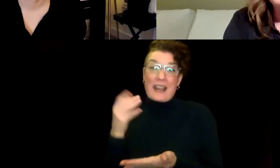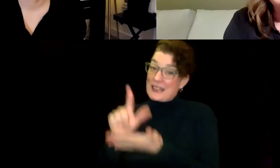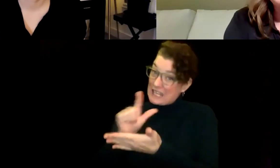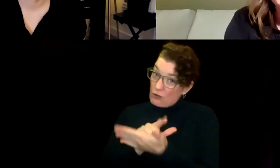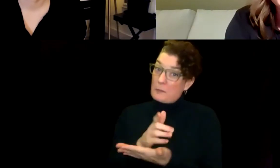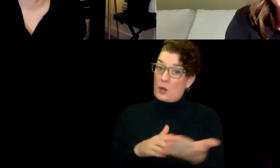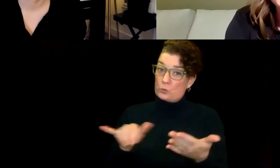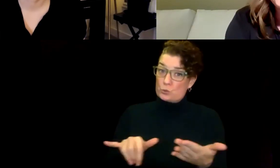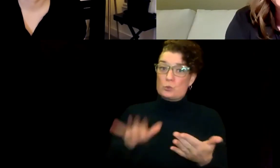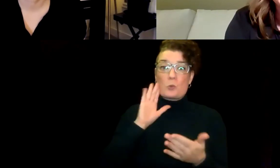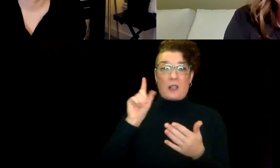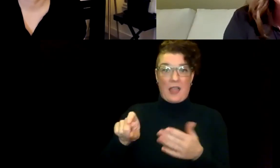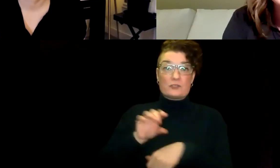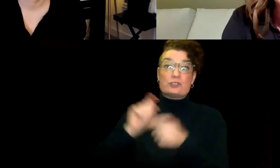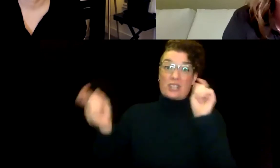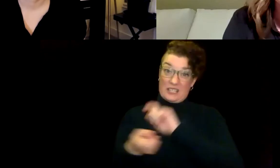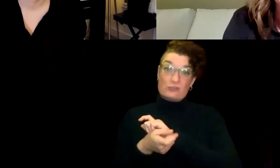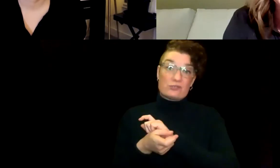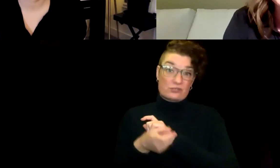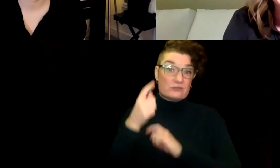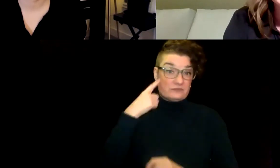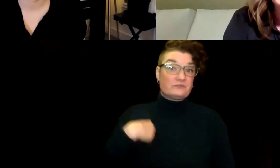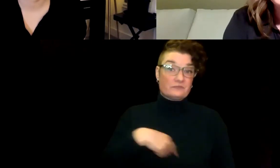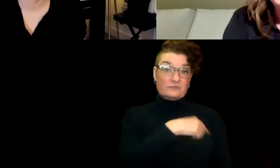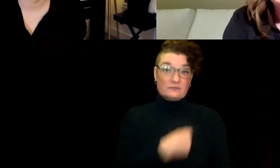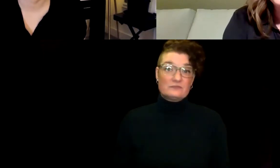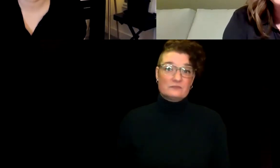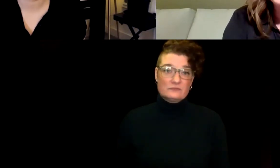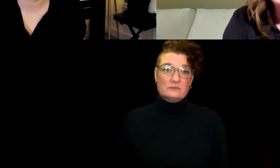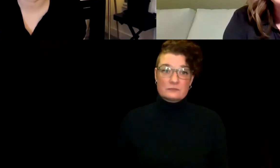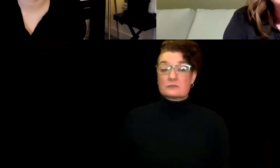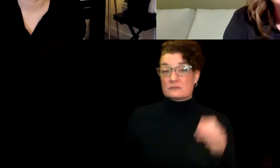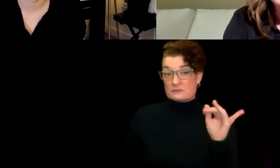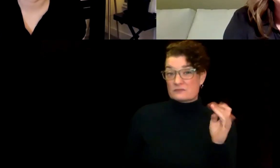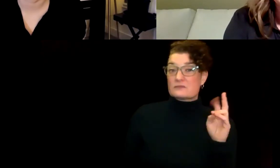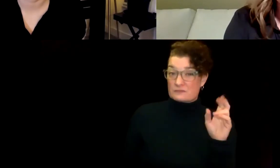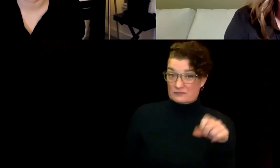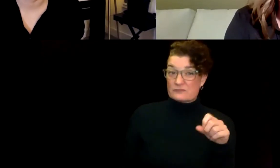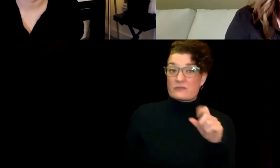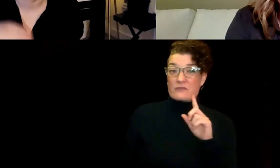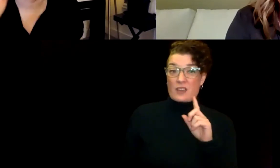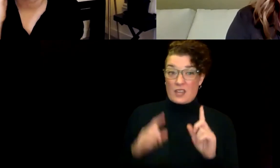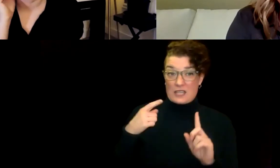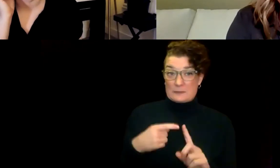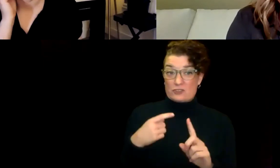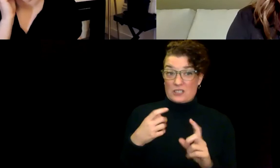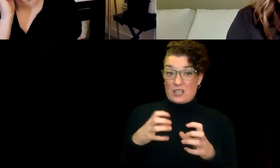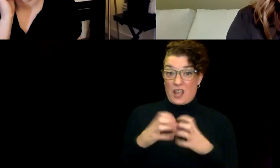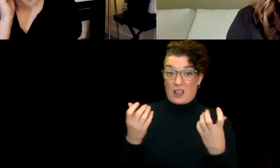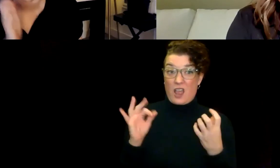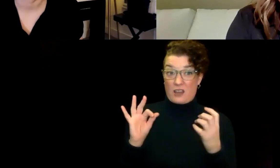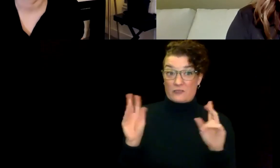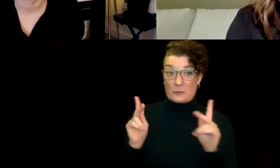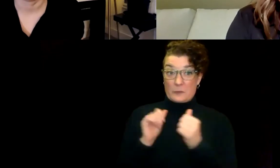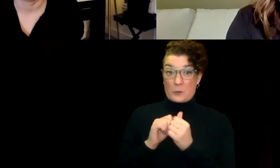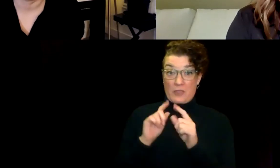for those of us in this situation, especially because I'm sure, I mean, a lot of what people with long COVID will